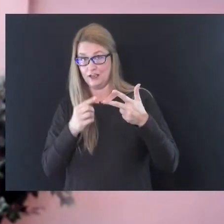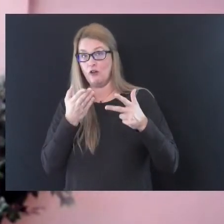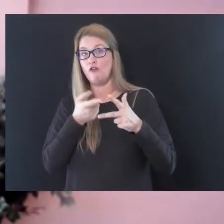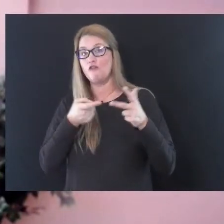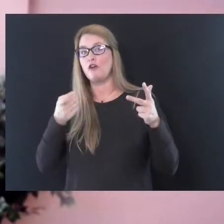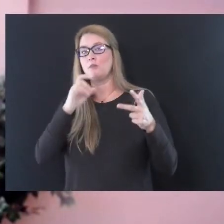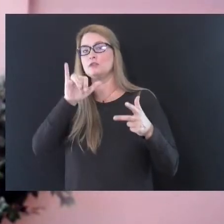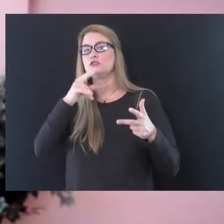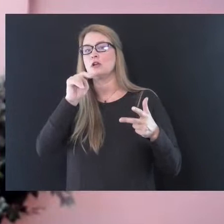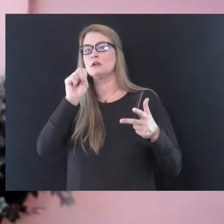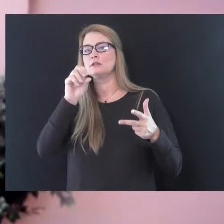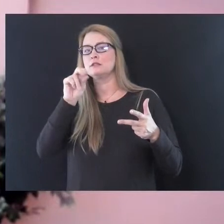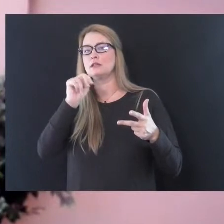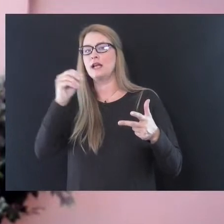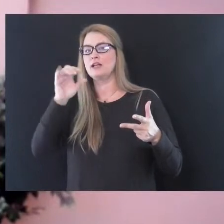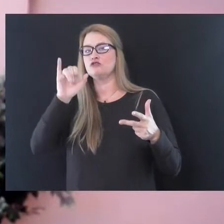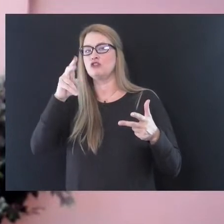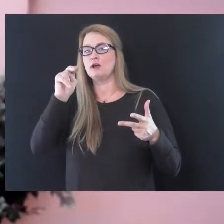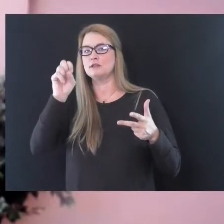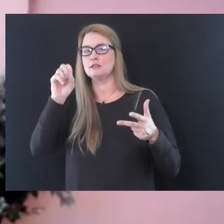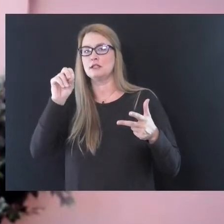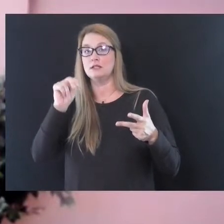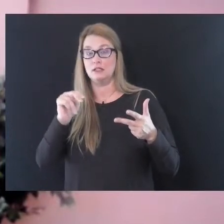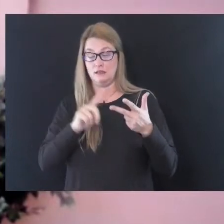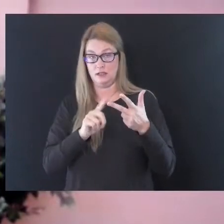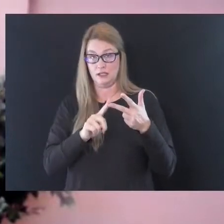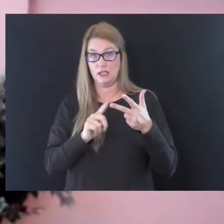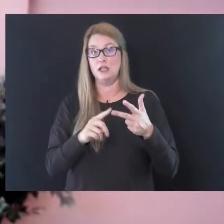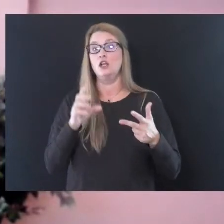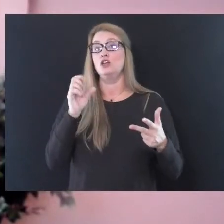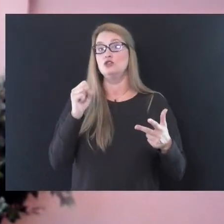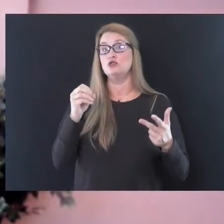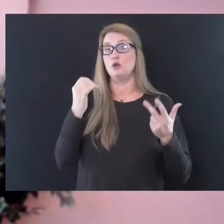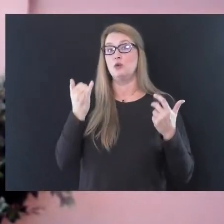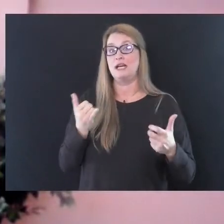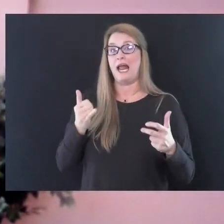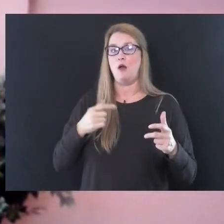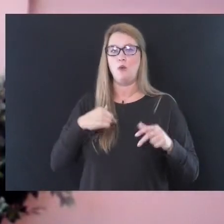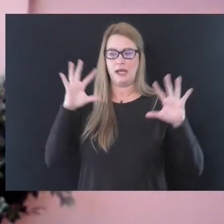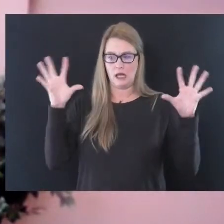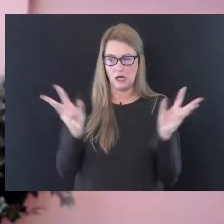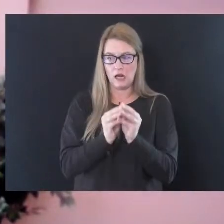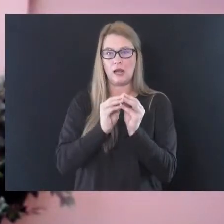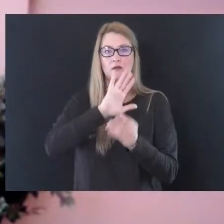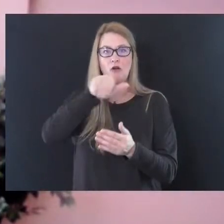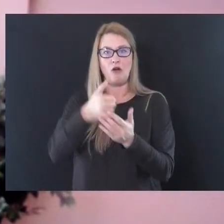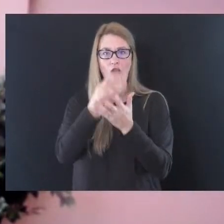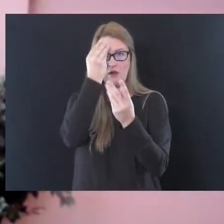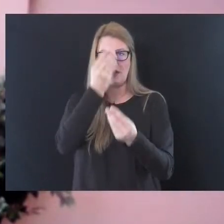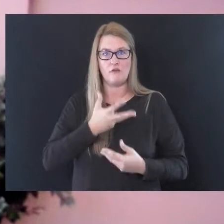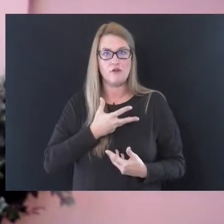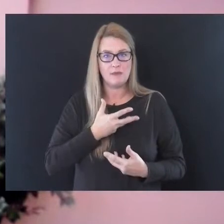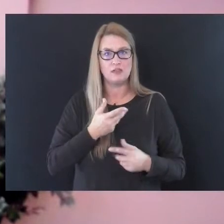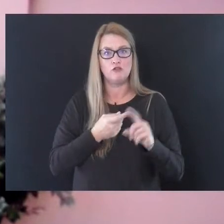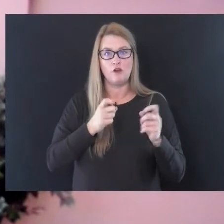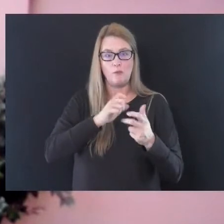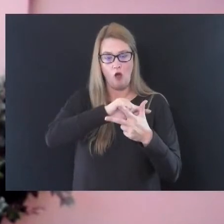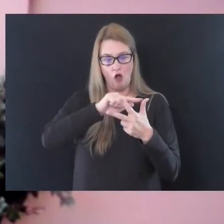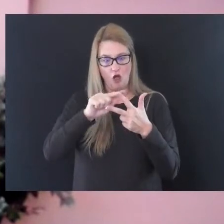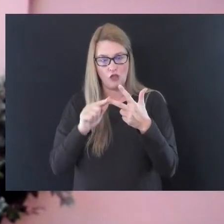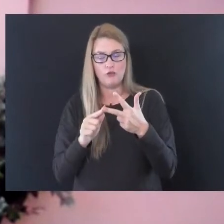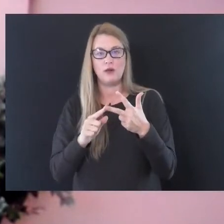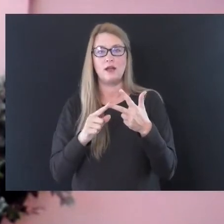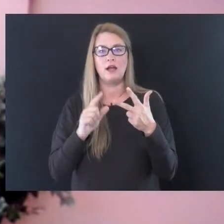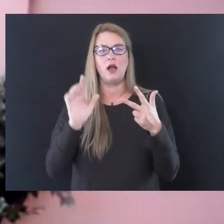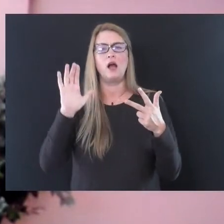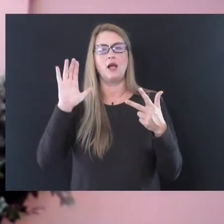to try to protect people. And as we look at the data from all the vaccines, it is very apparent, at least to